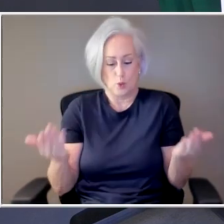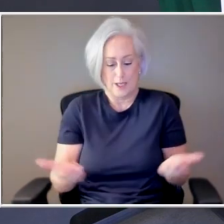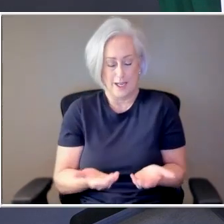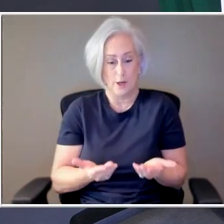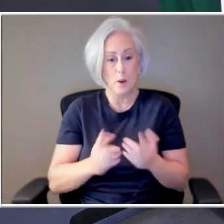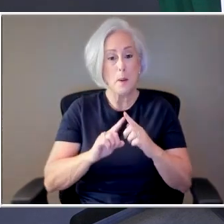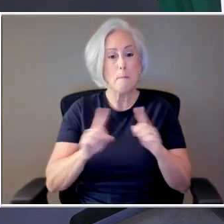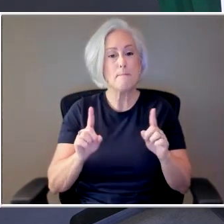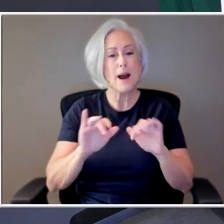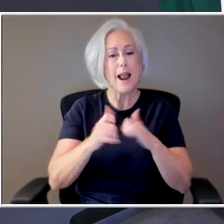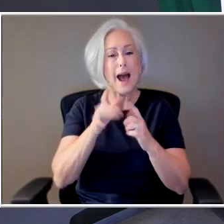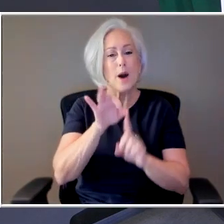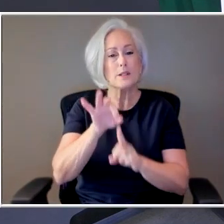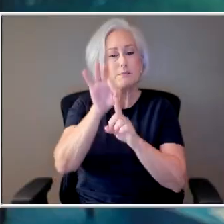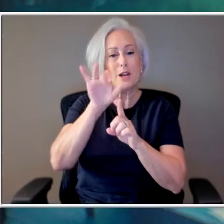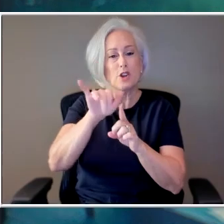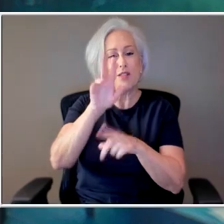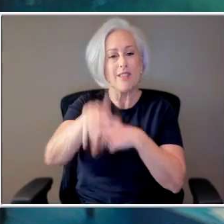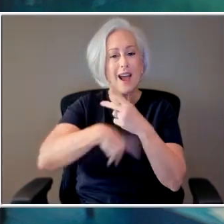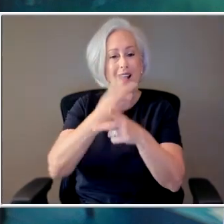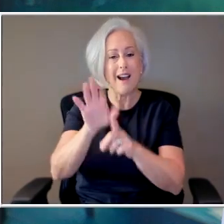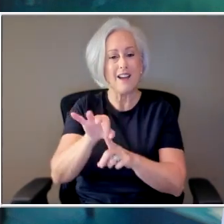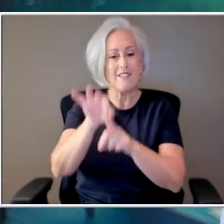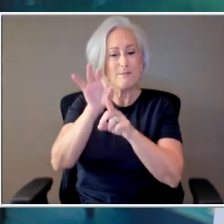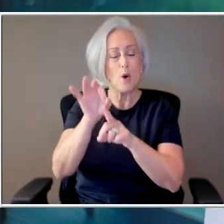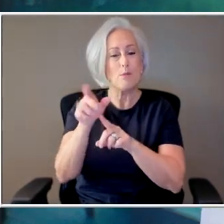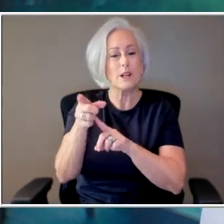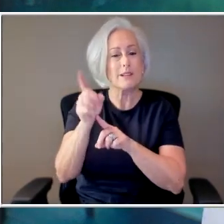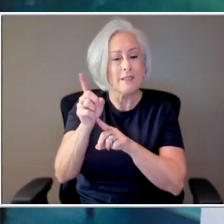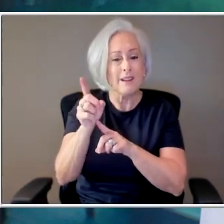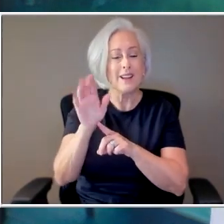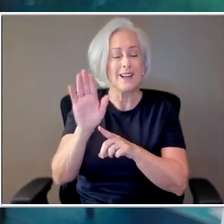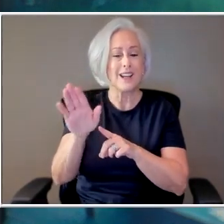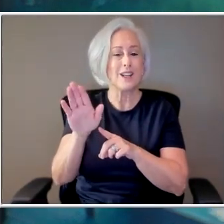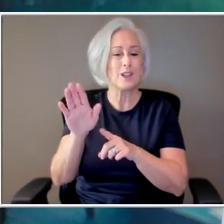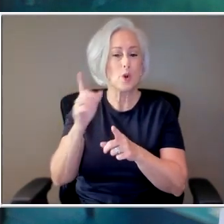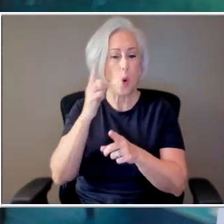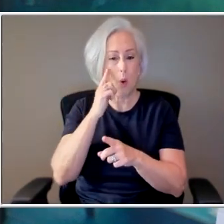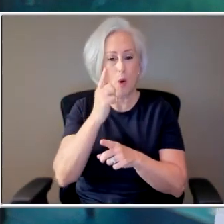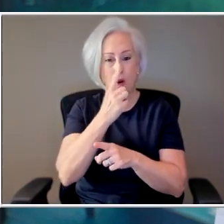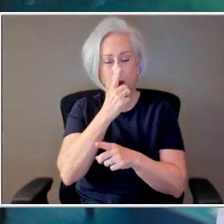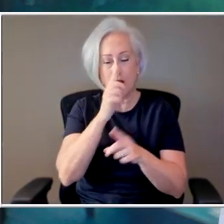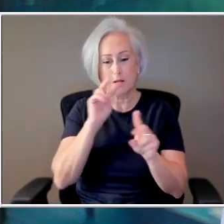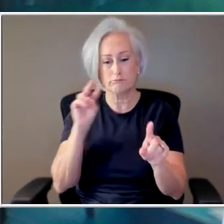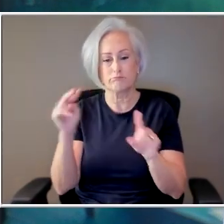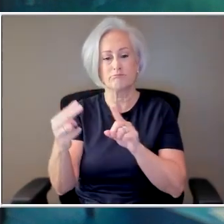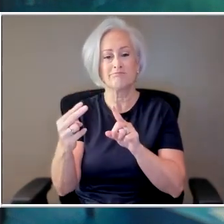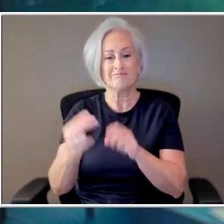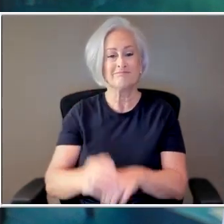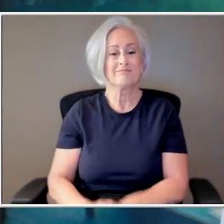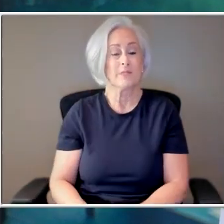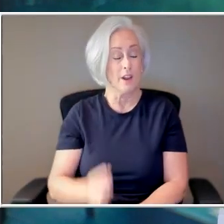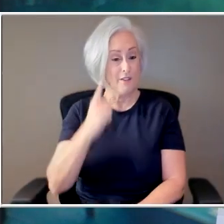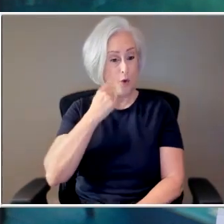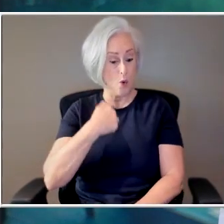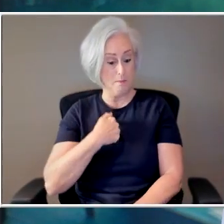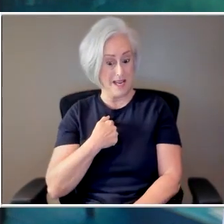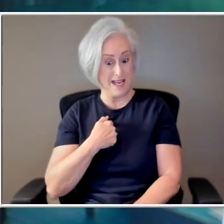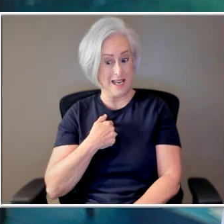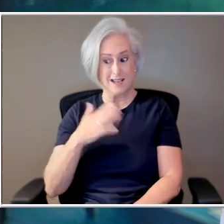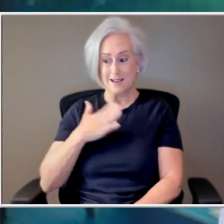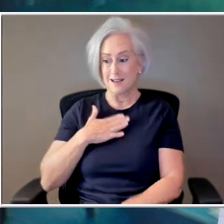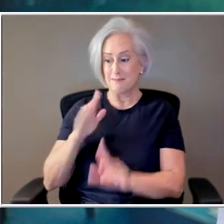these kinds of moments in your eyes? Oh, for me and most of our team members, this is what it's all about.